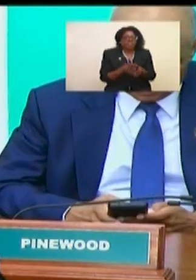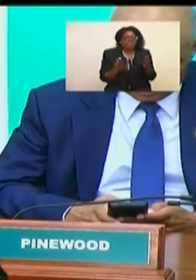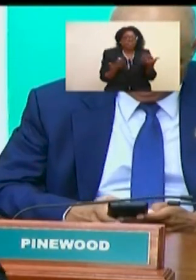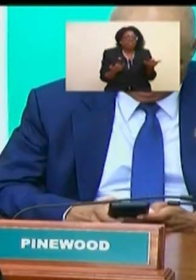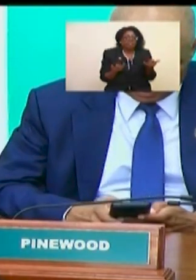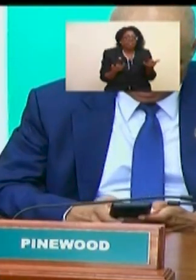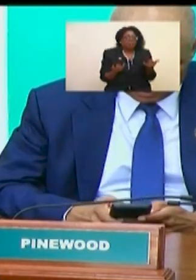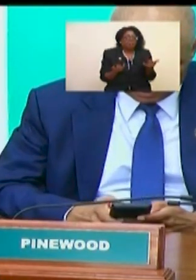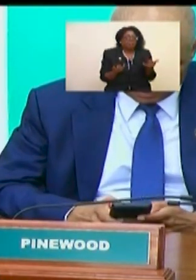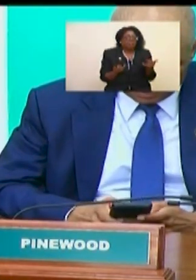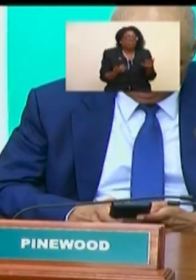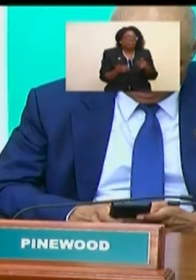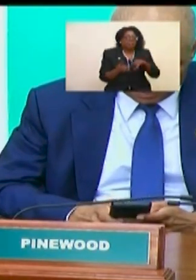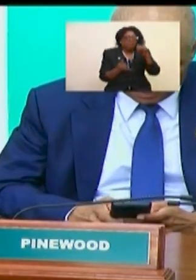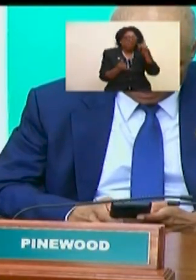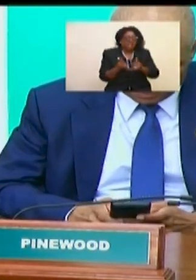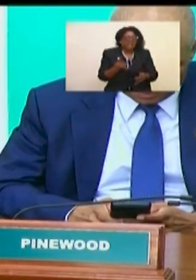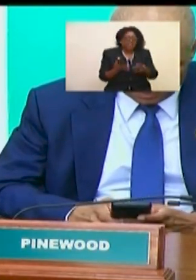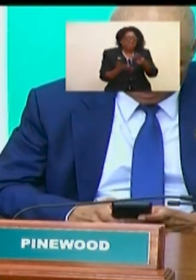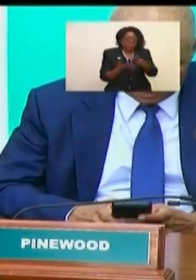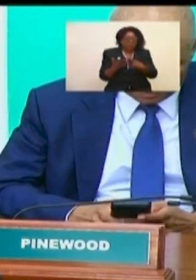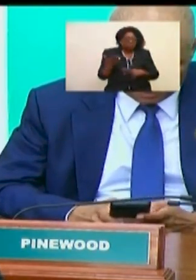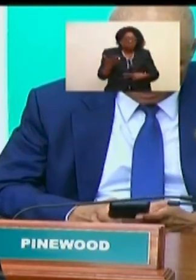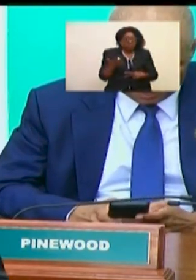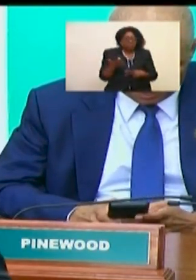Now let me go to the last paragraph now.